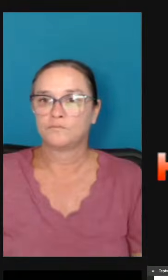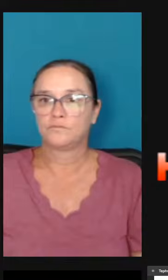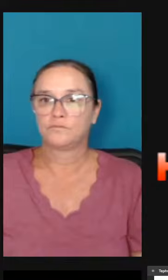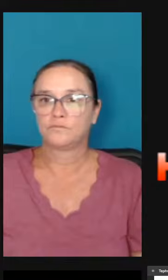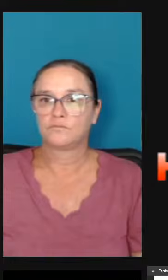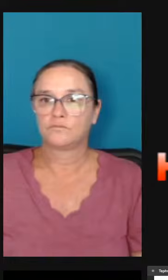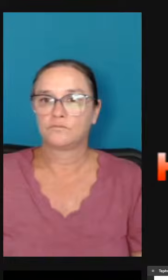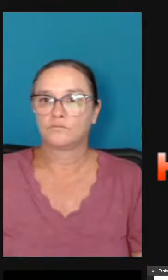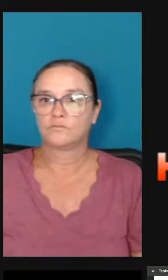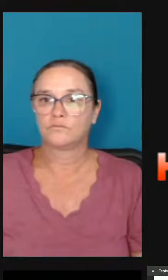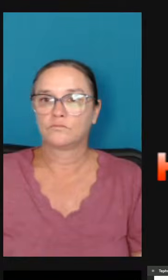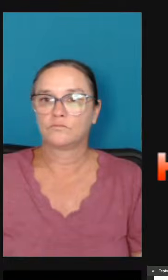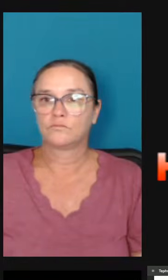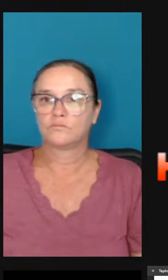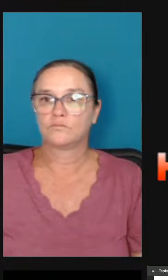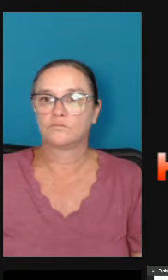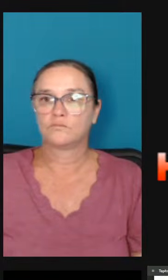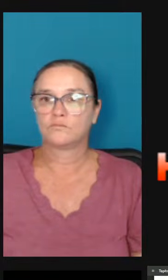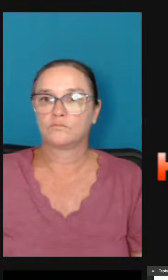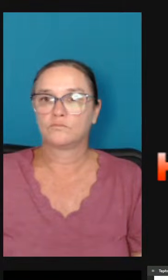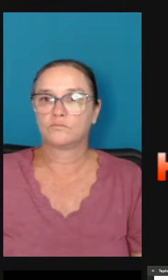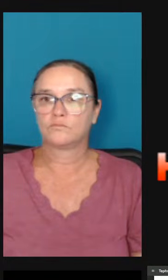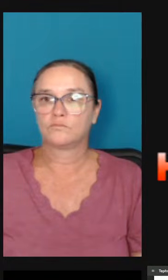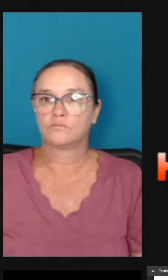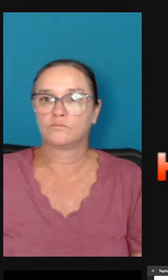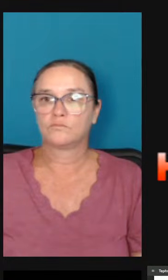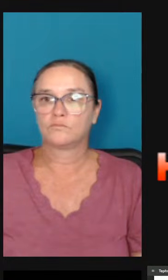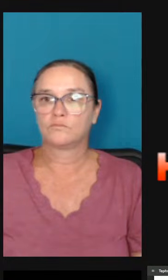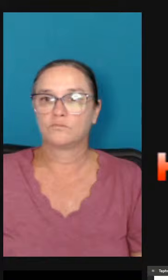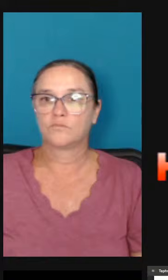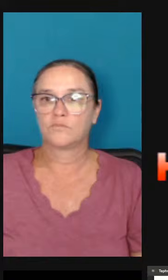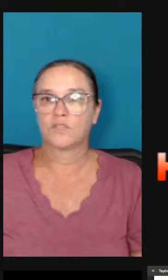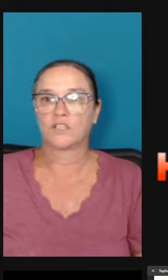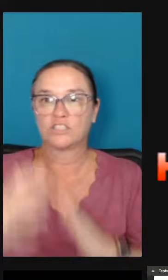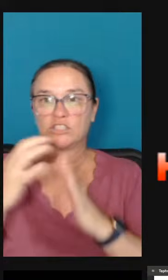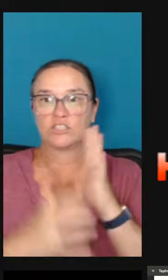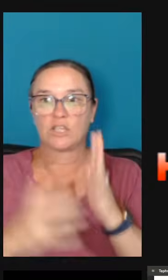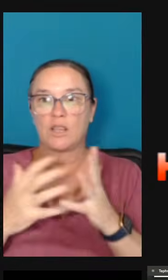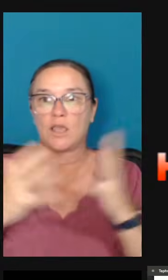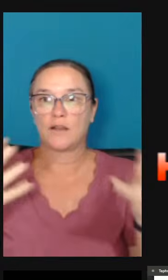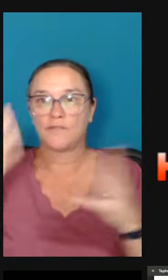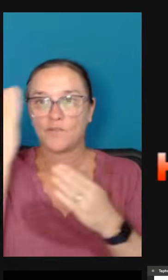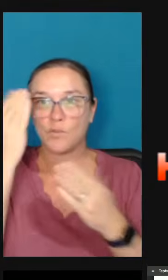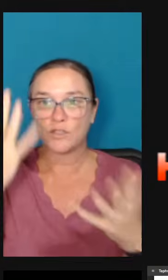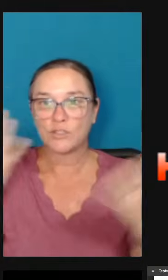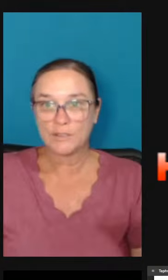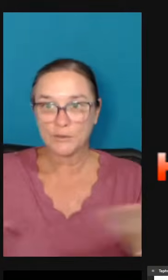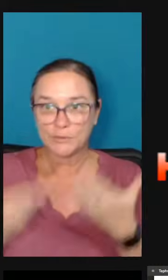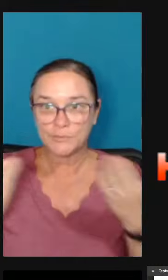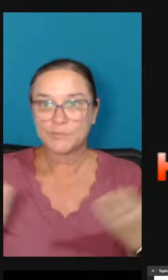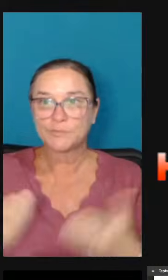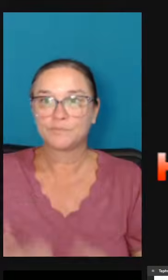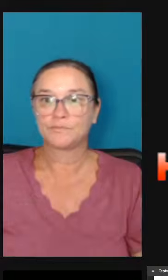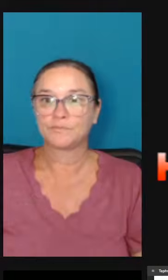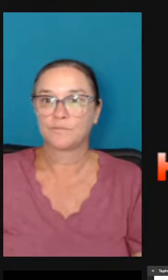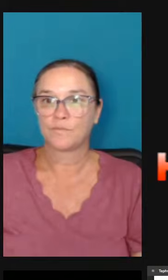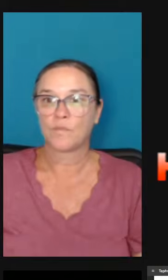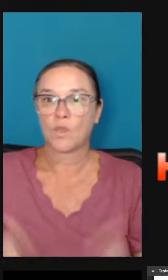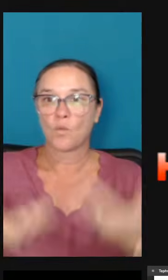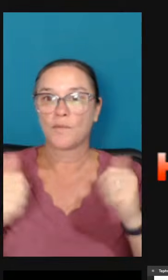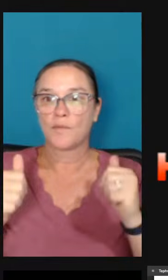insights that we come out. But just to show you, like, there's a lot of information about here, and just to show you some